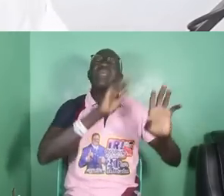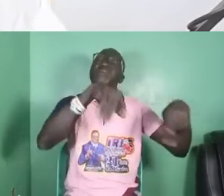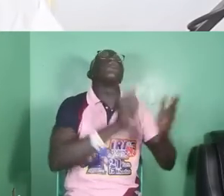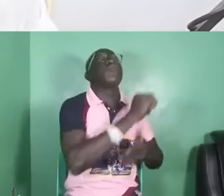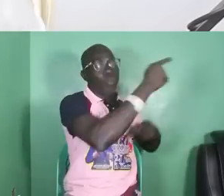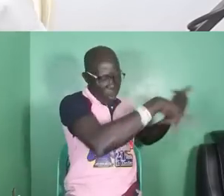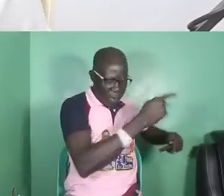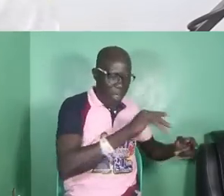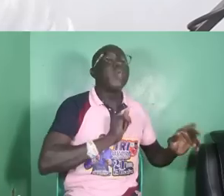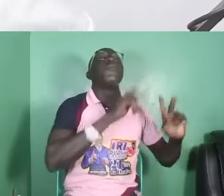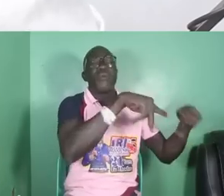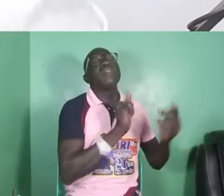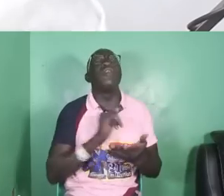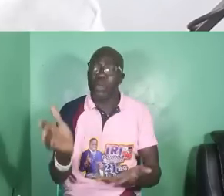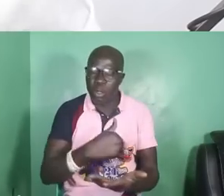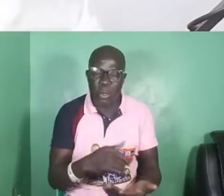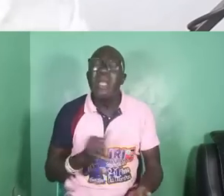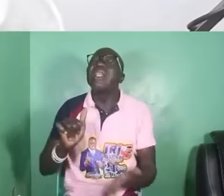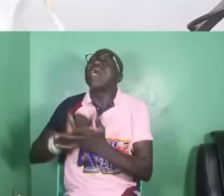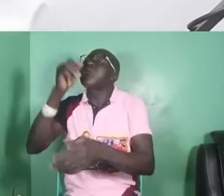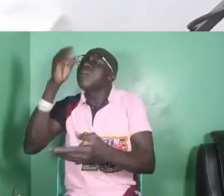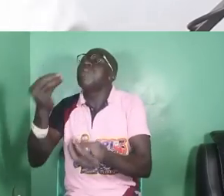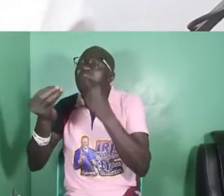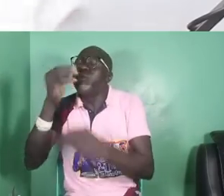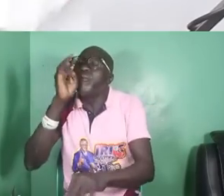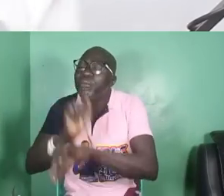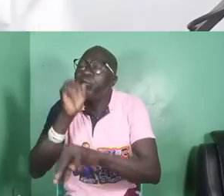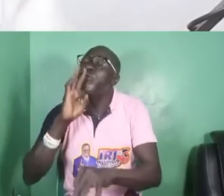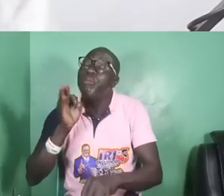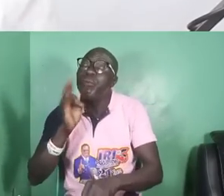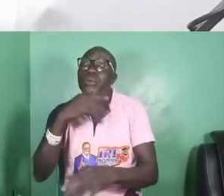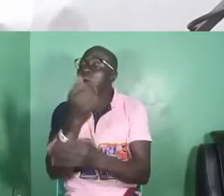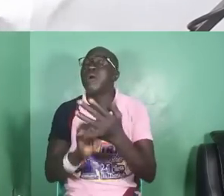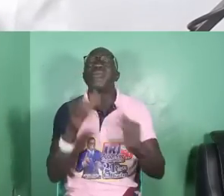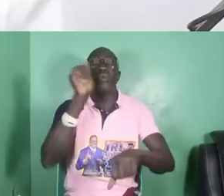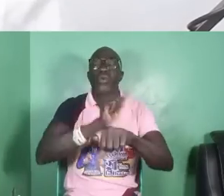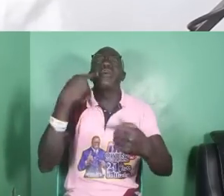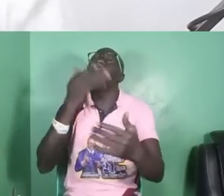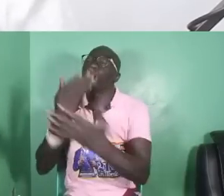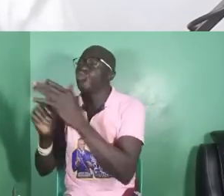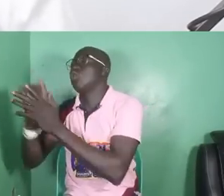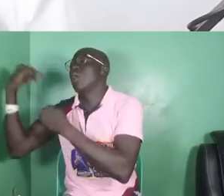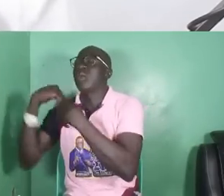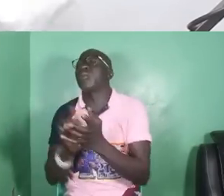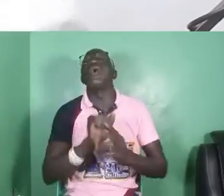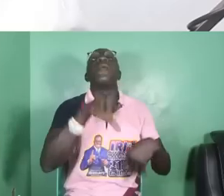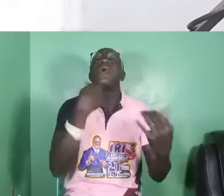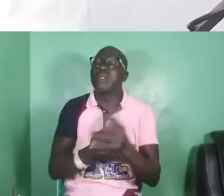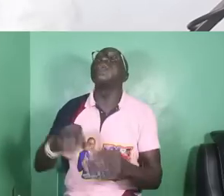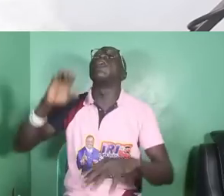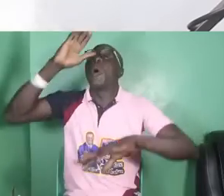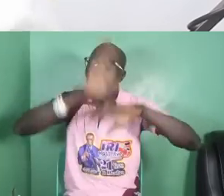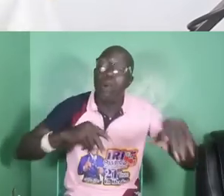No. If you give the prophet, the mean of the owner was. I want to buy the car for no more. All of it that asked for. So, Papa will